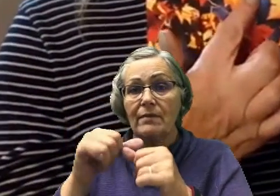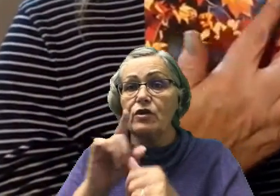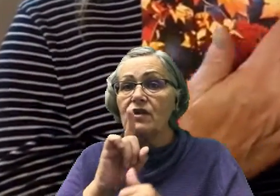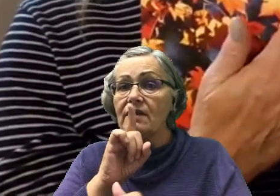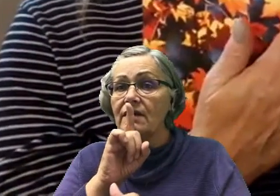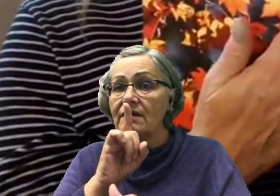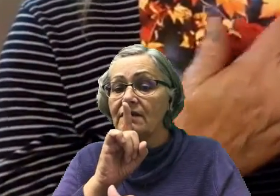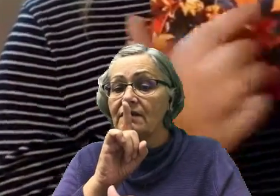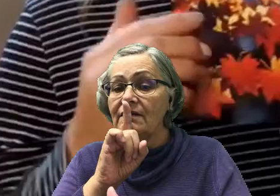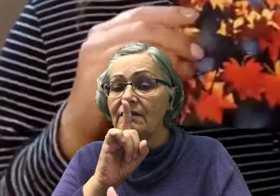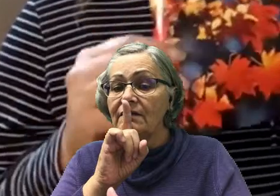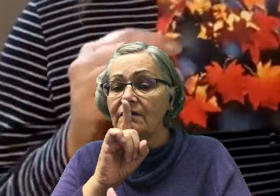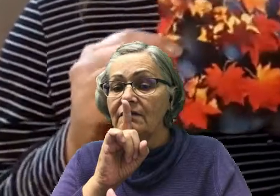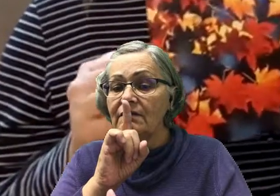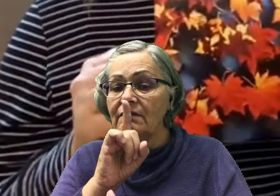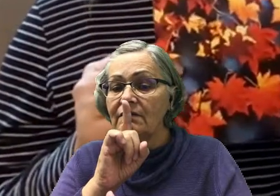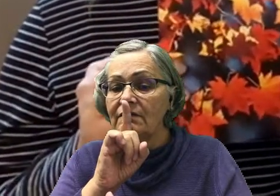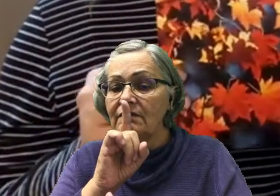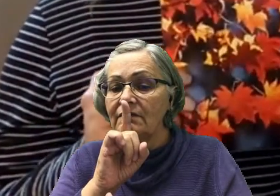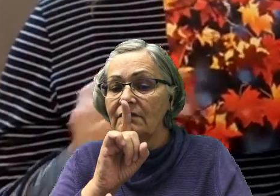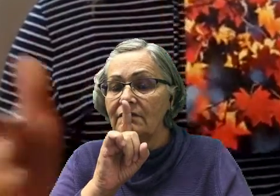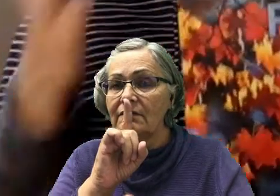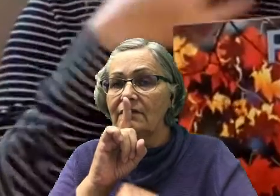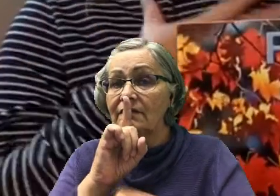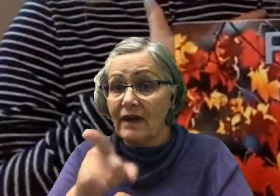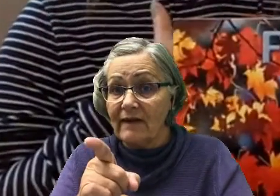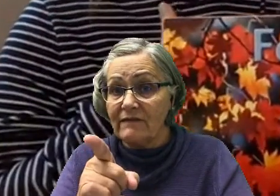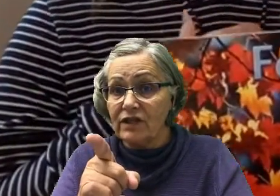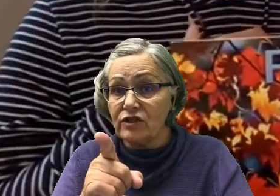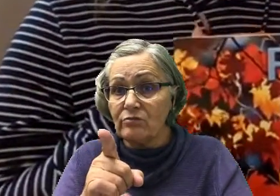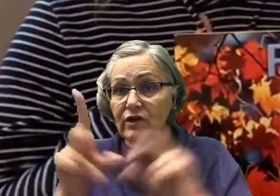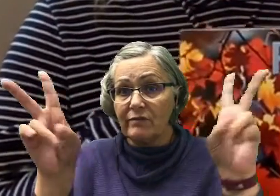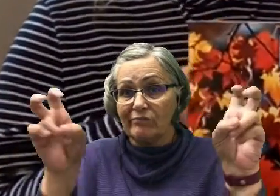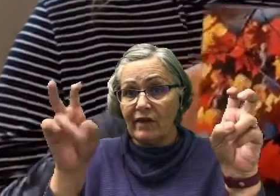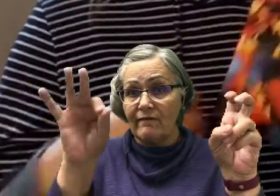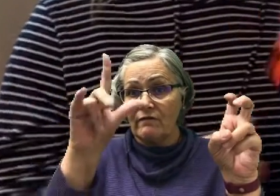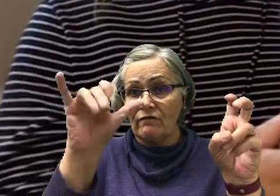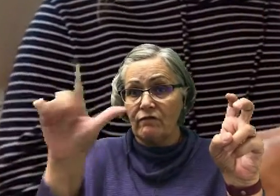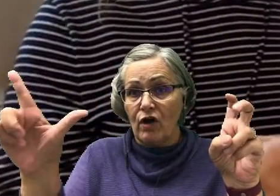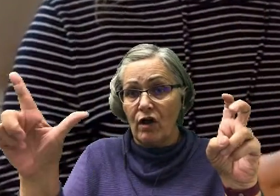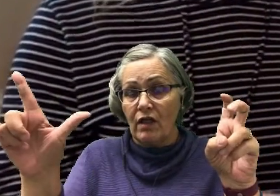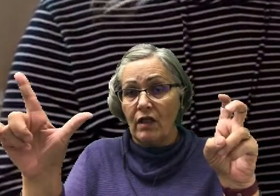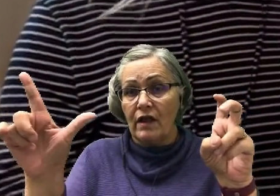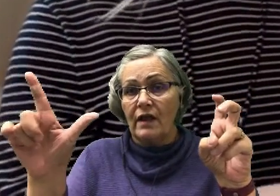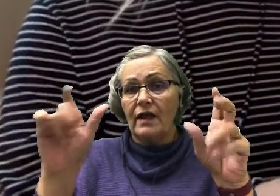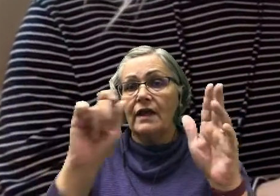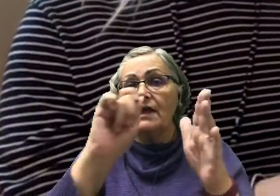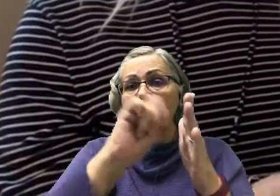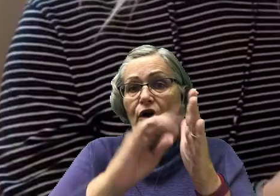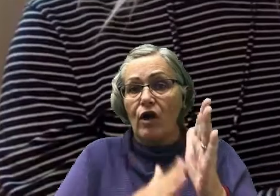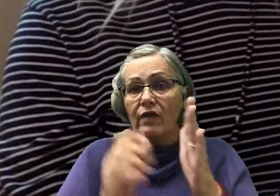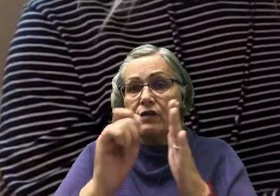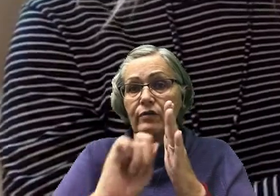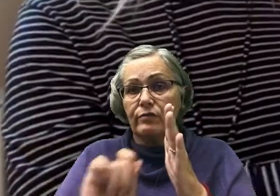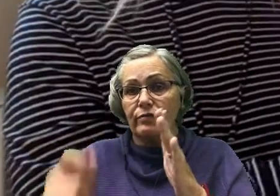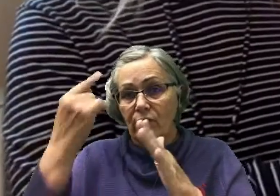title, Fall? This author wrote the book for us to be able to read. Okay? So he